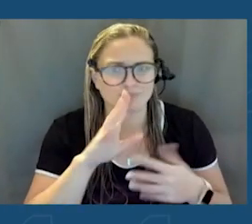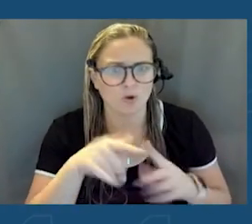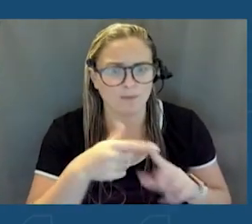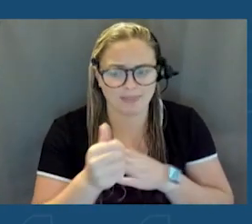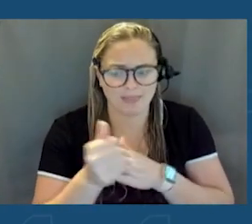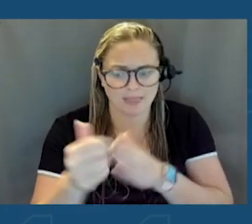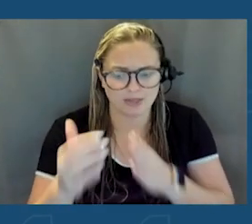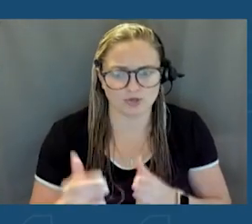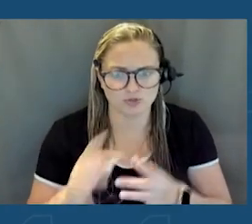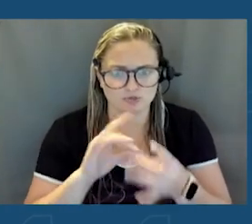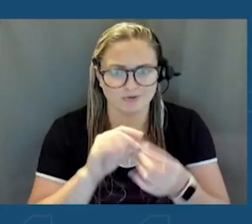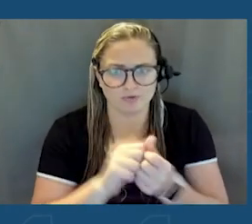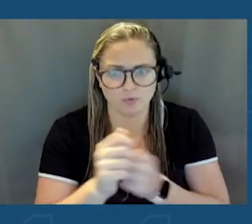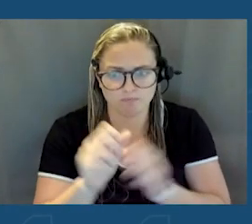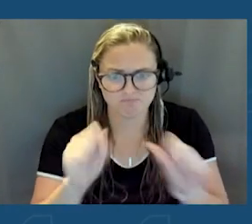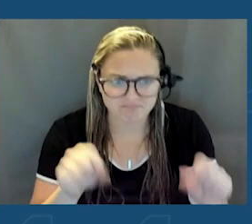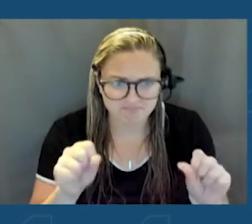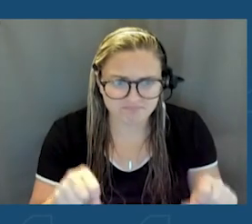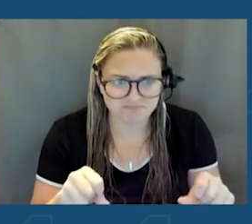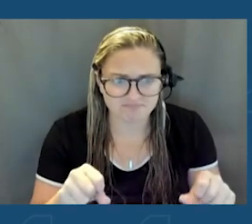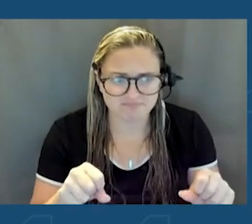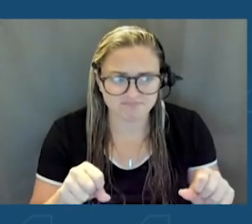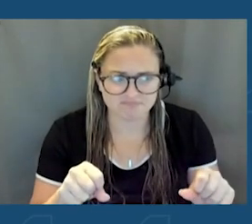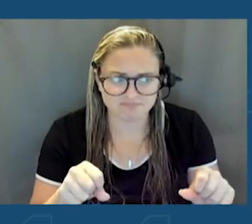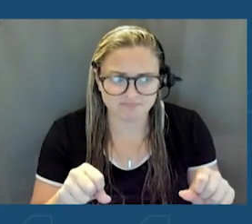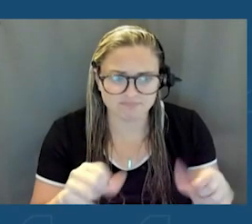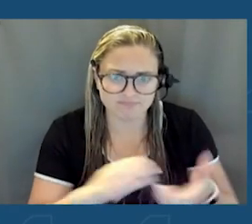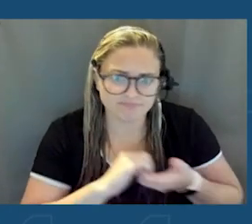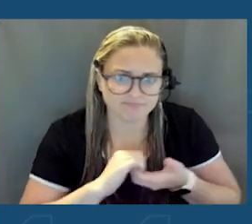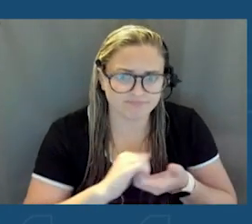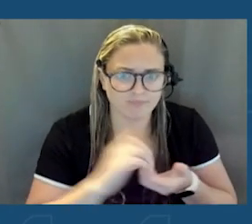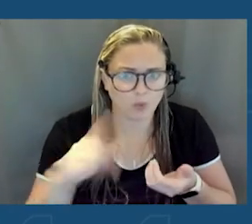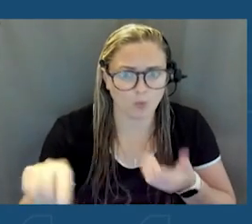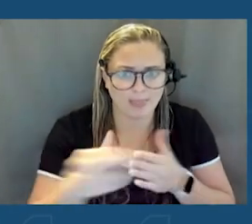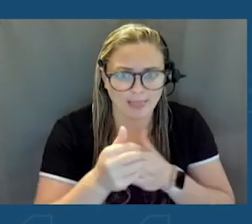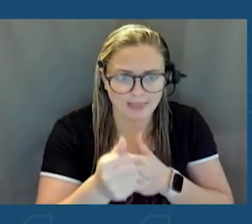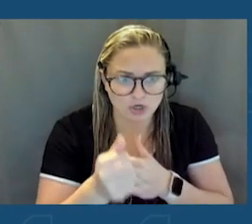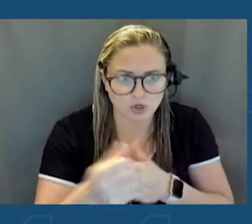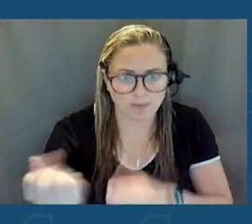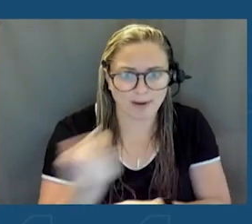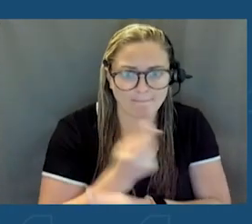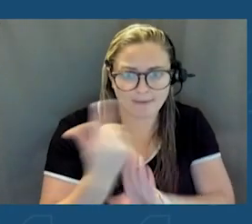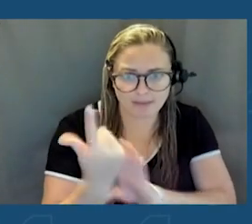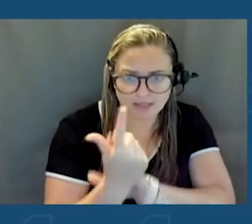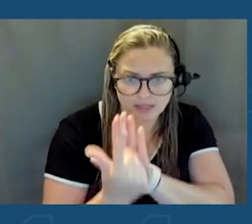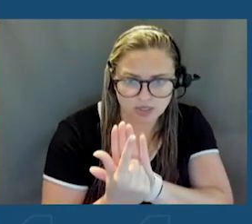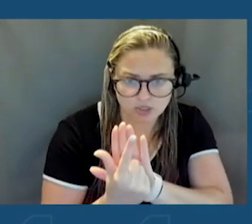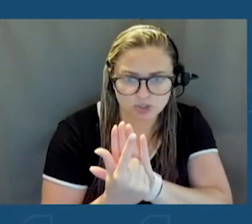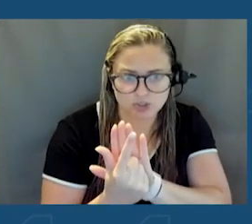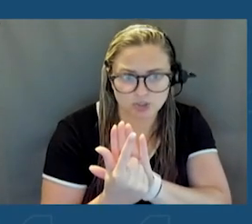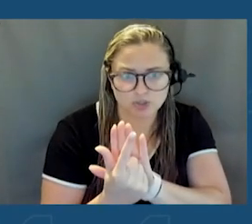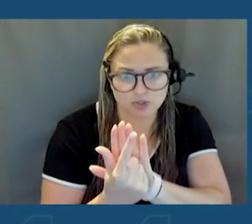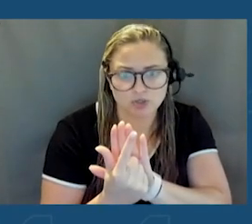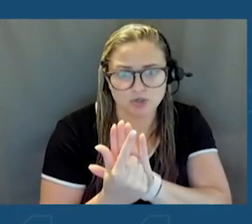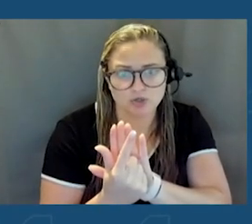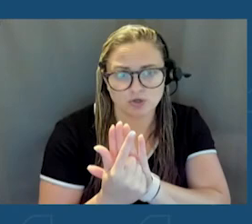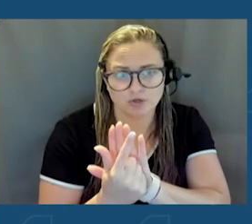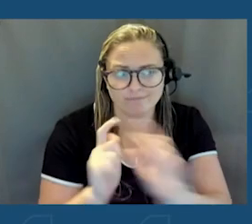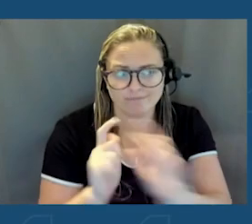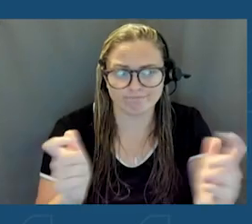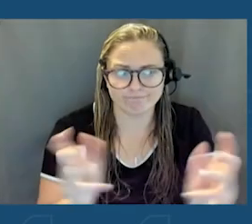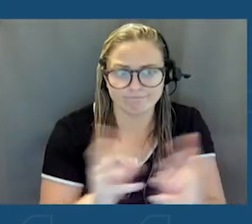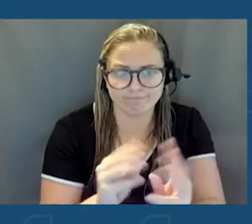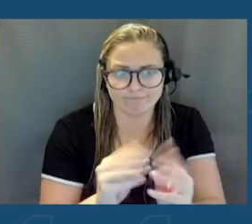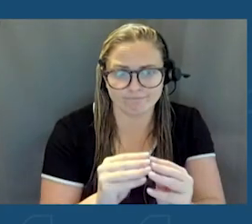about the possibility of, in cooperation with them, bringing back the legislature in an extraordinary session, that's what